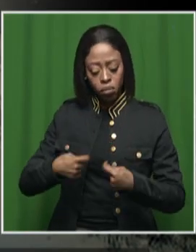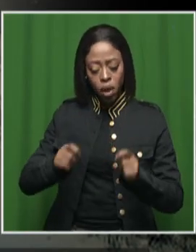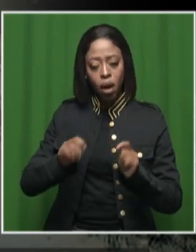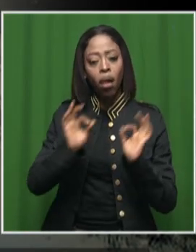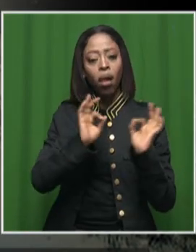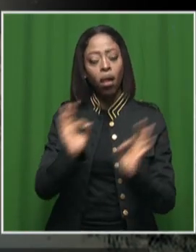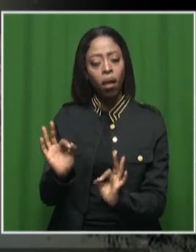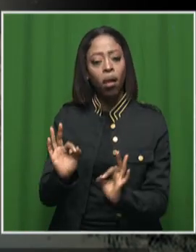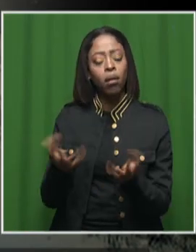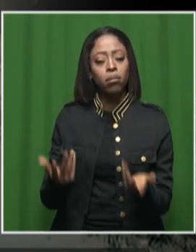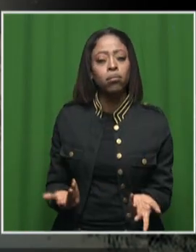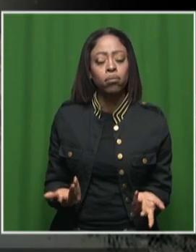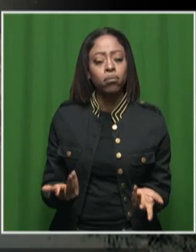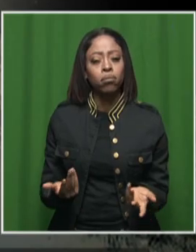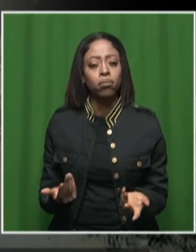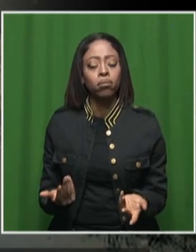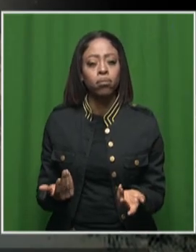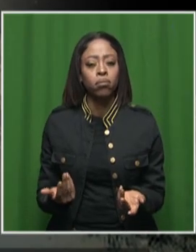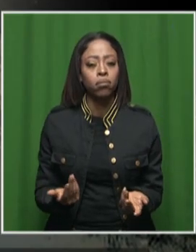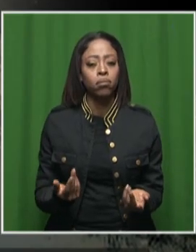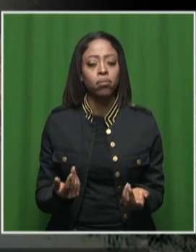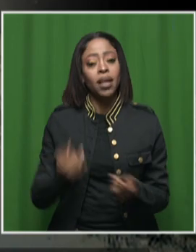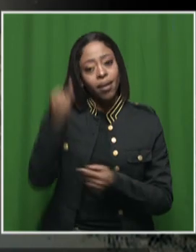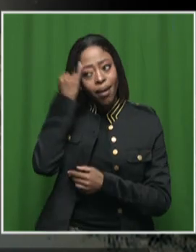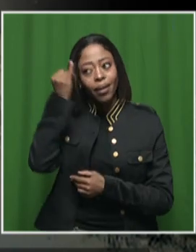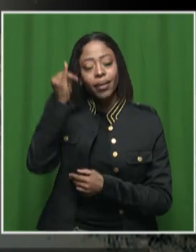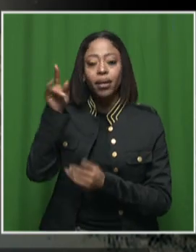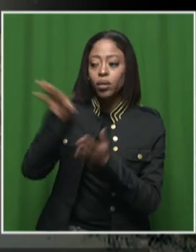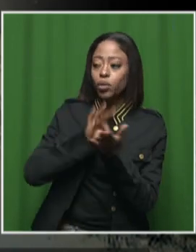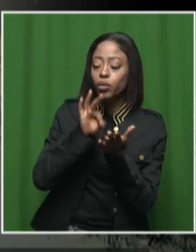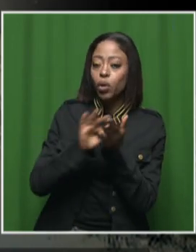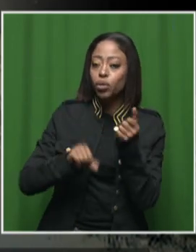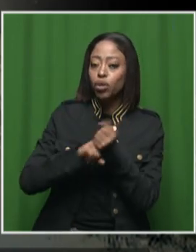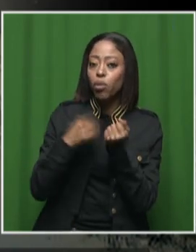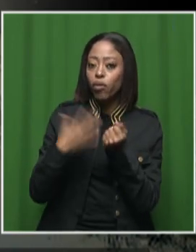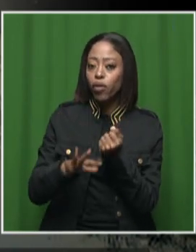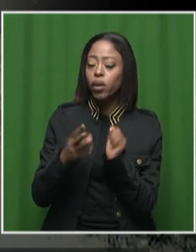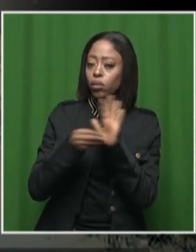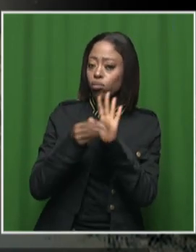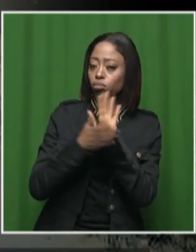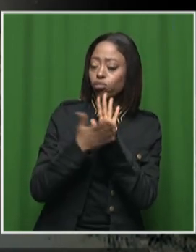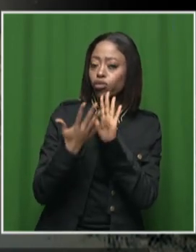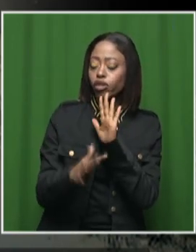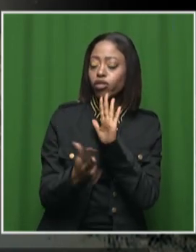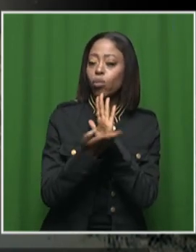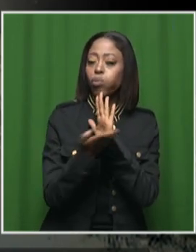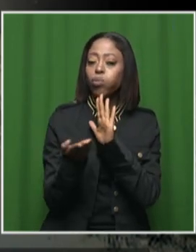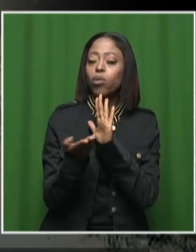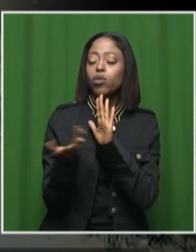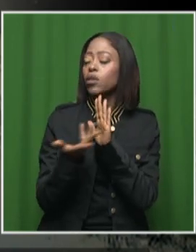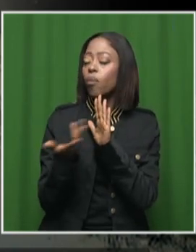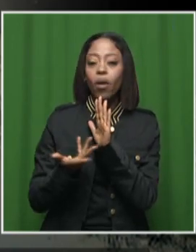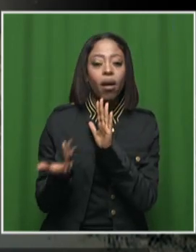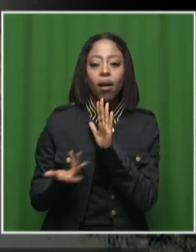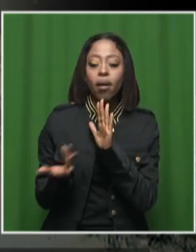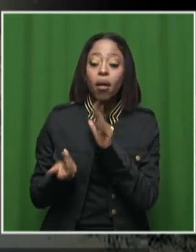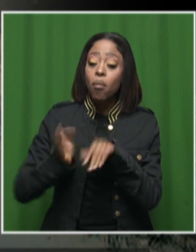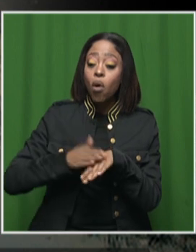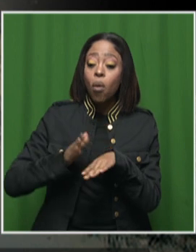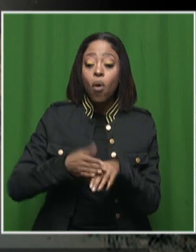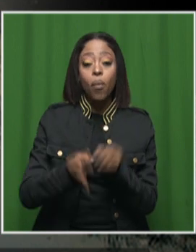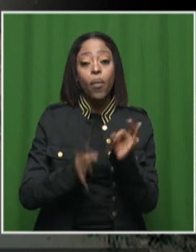is being used optimally, that the ideas which they voted for find expression in some way, especially when the parties